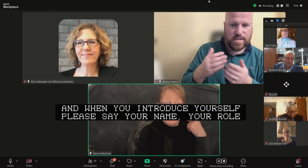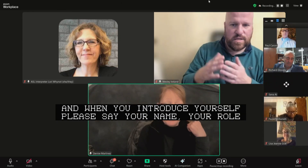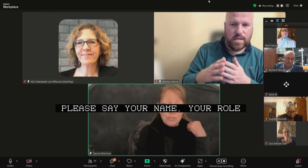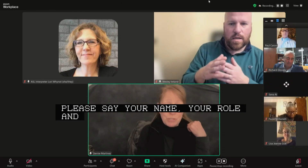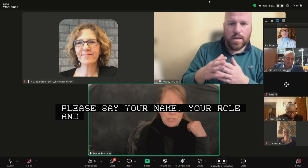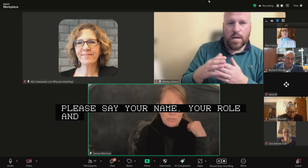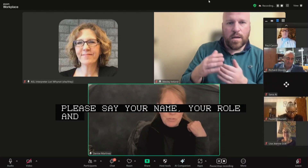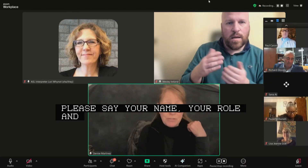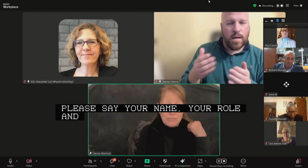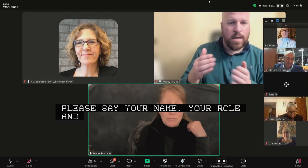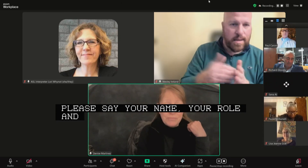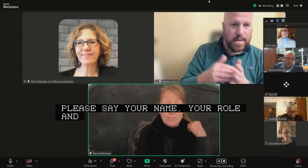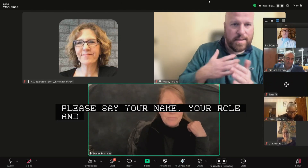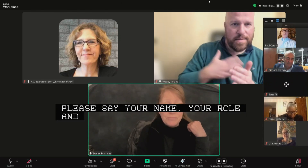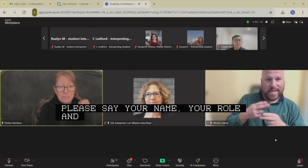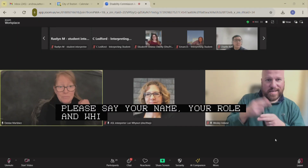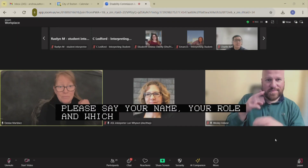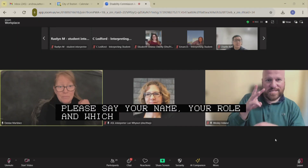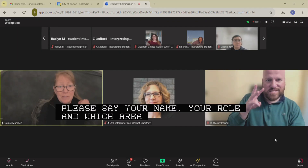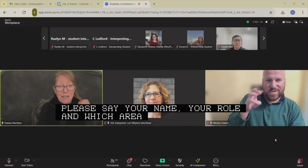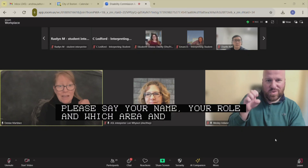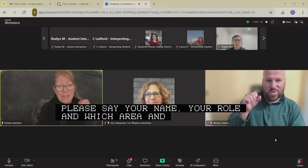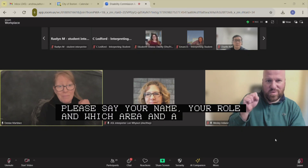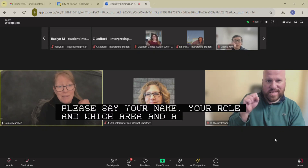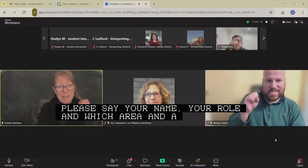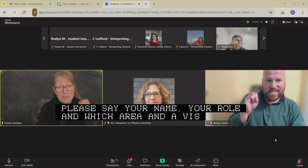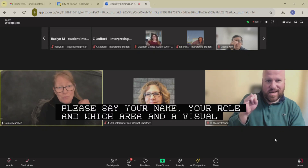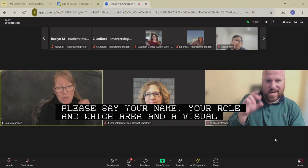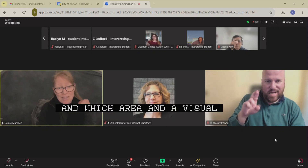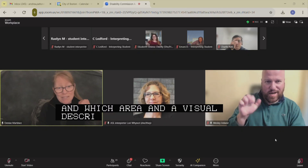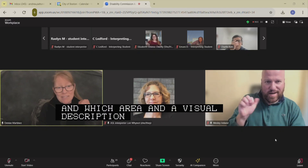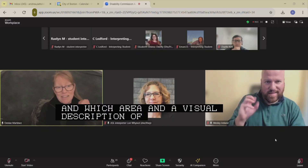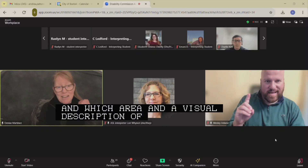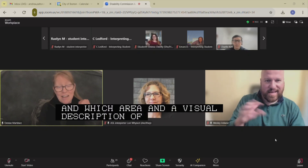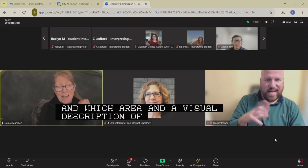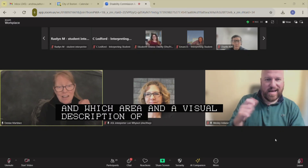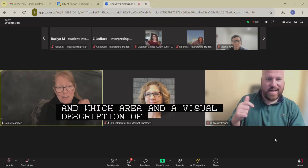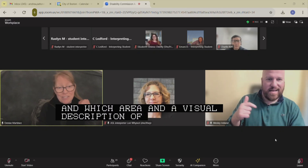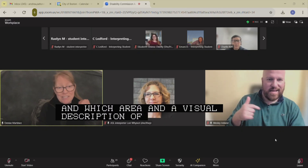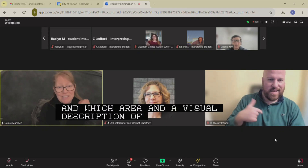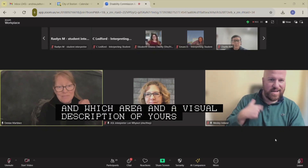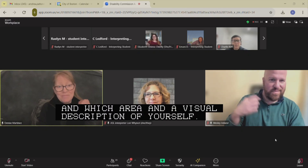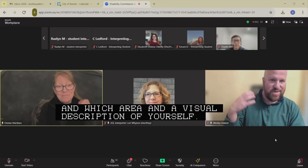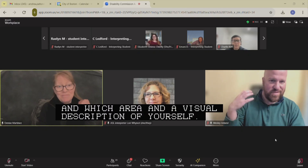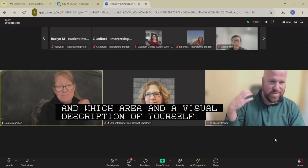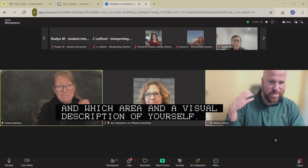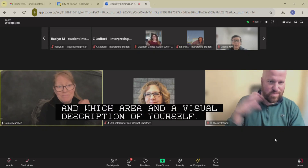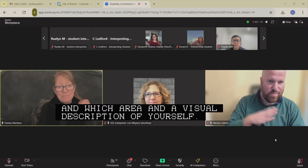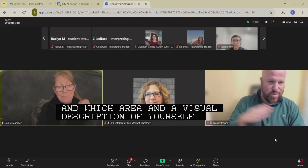visual description of yourself. Again, my name is Wes Ireland.